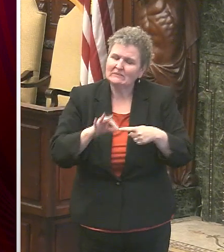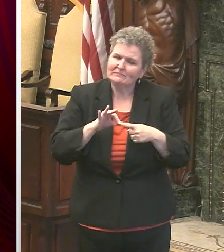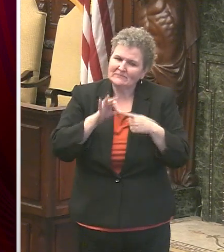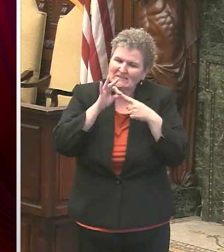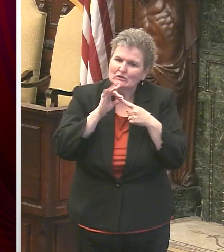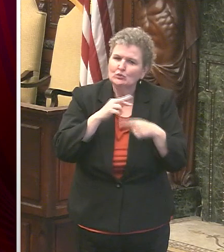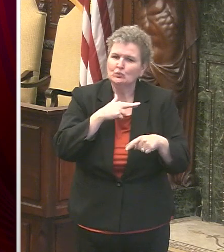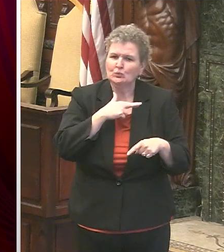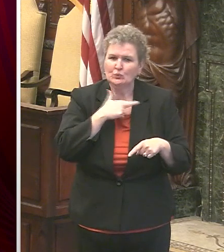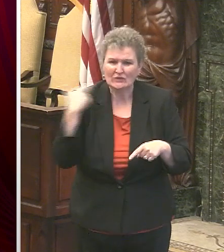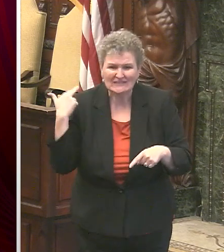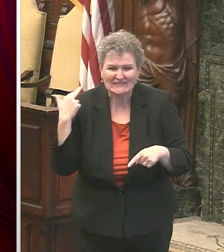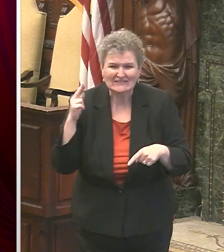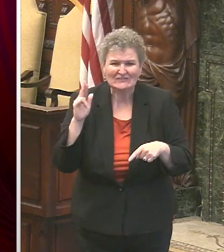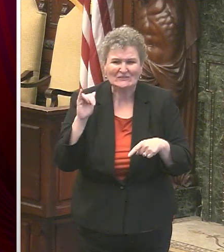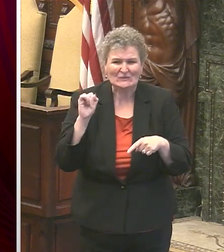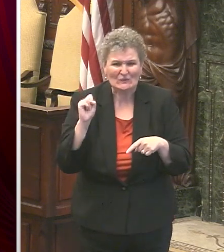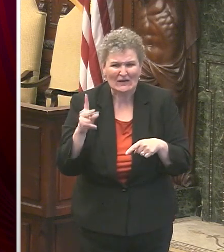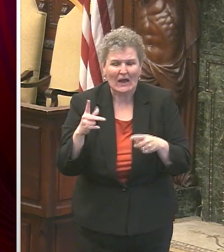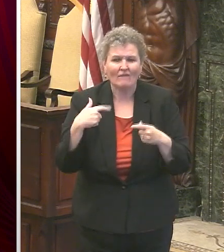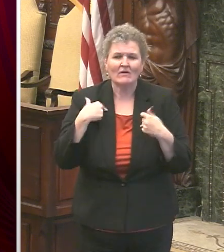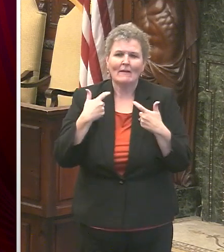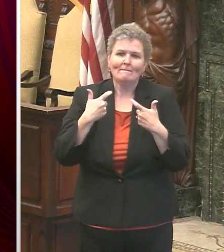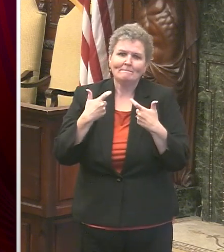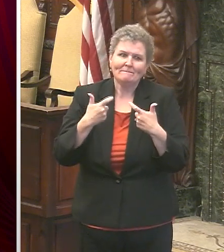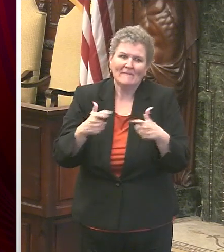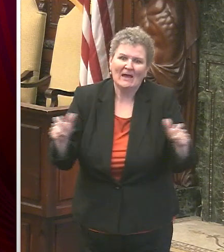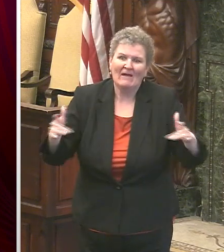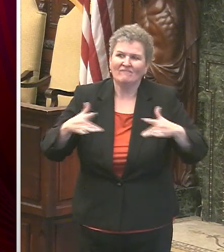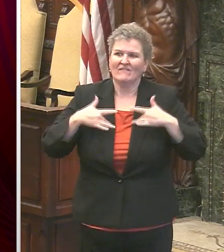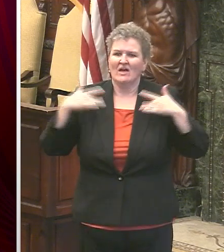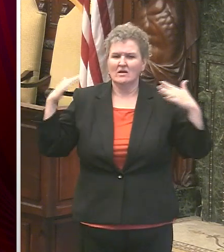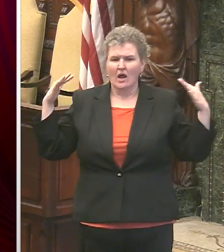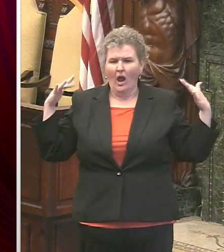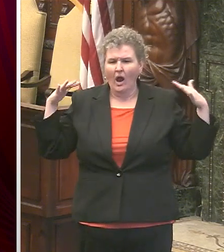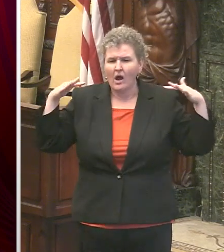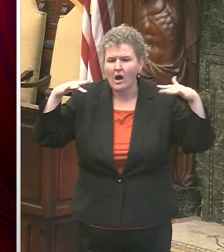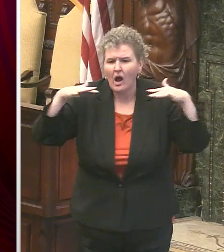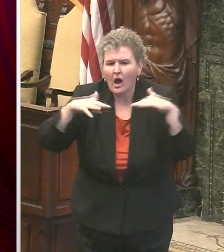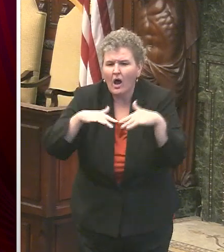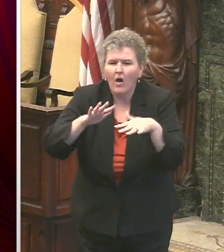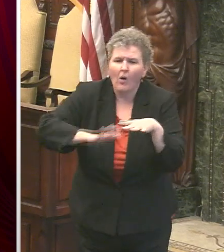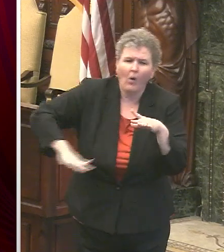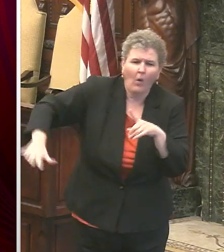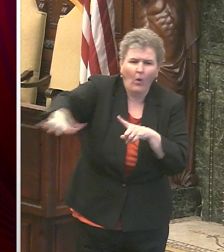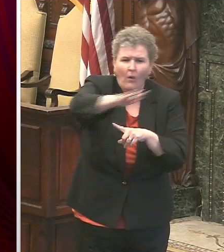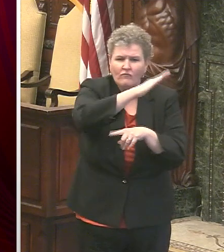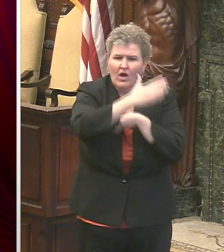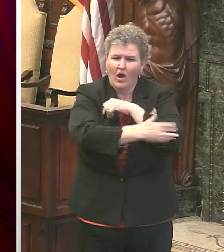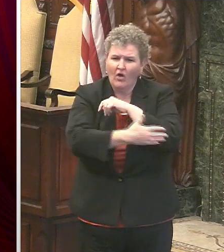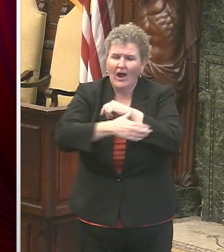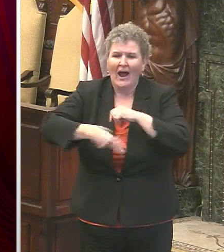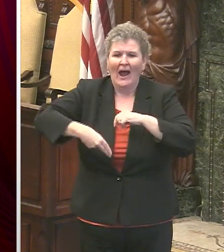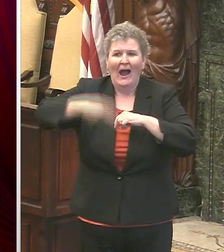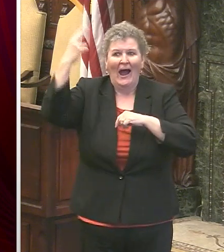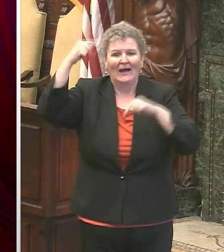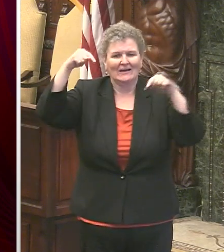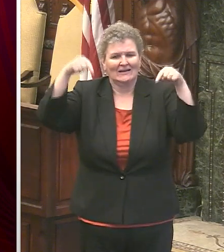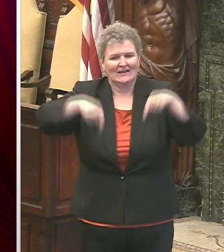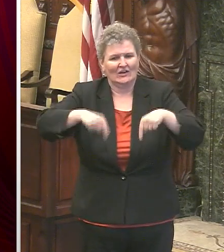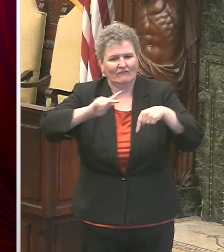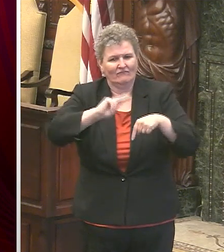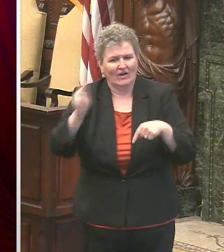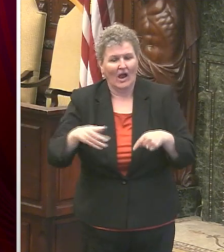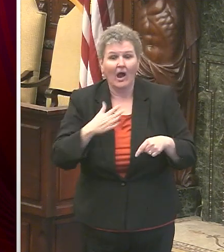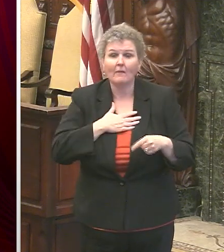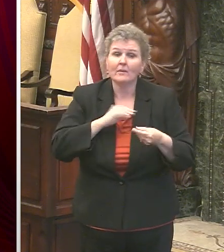large venues. And of all the counties in Philadelphia, we are the hardest hit with COVID. and our case rates are rising right now. So we have